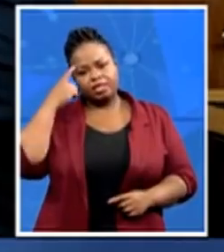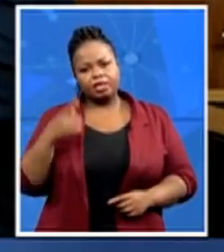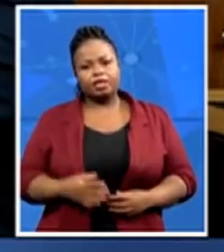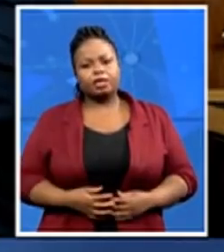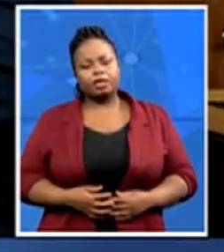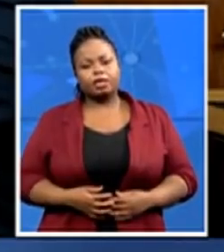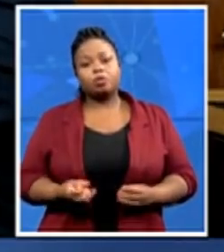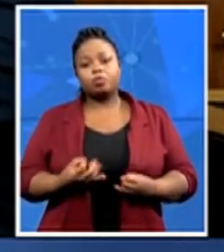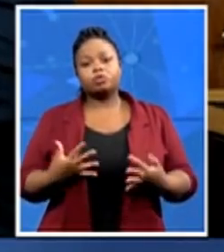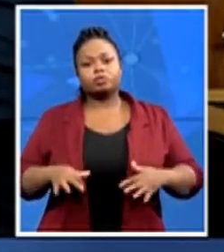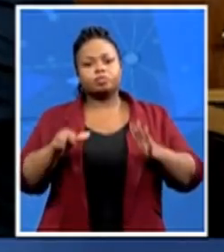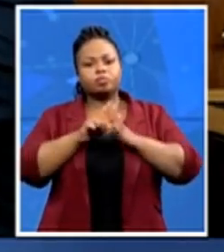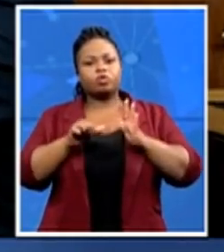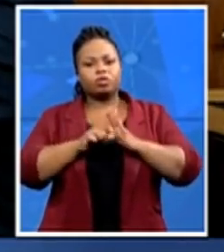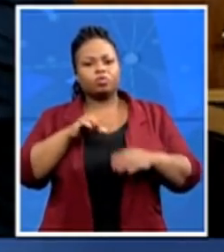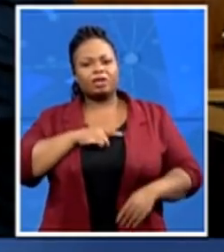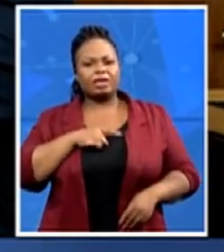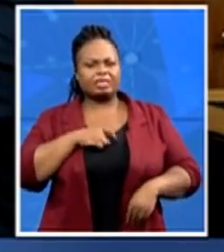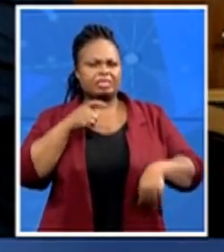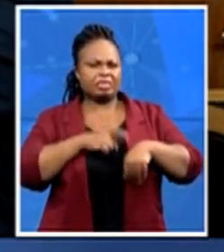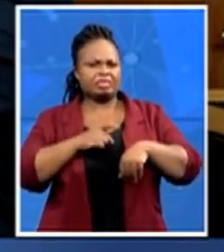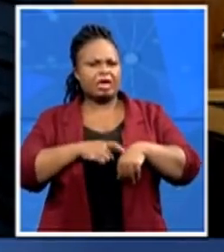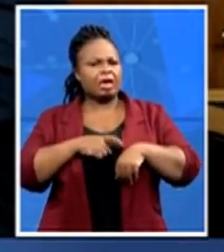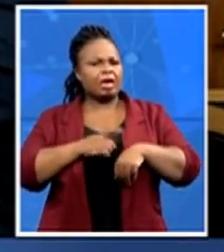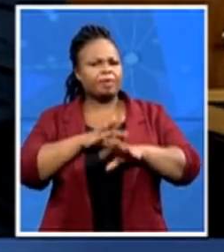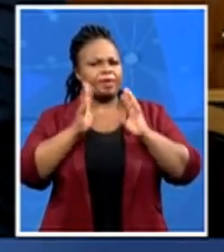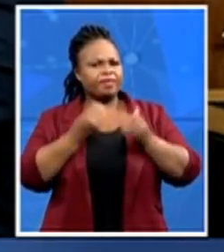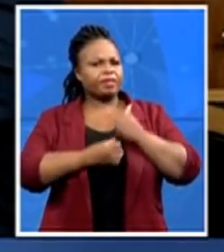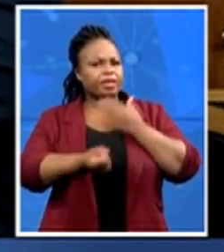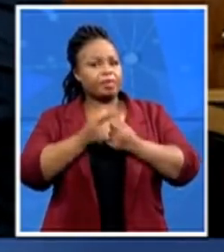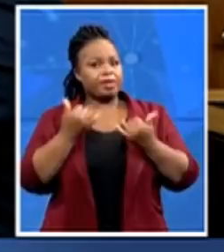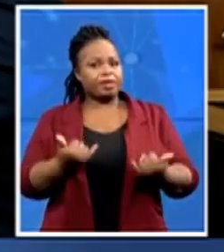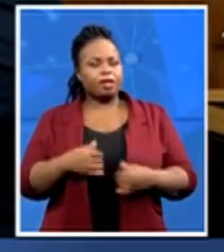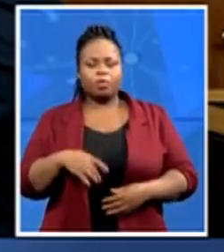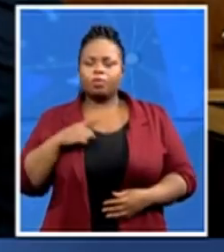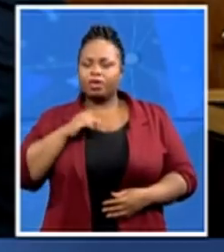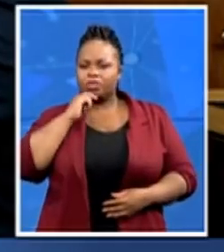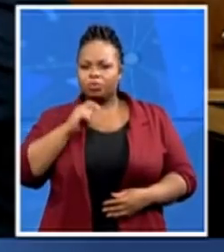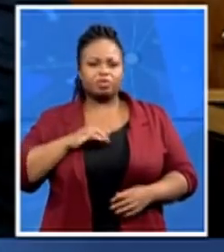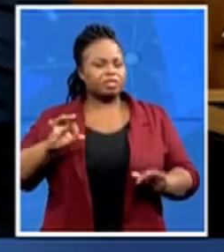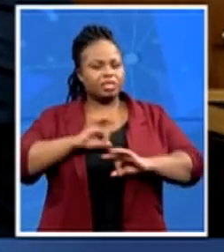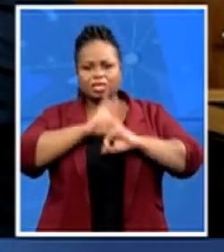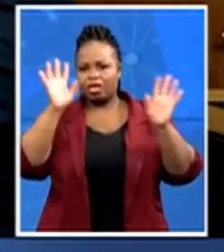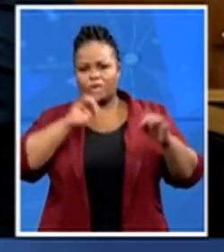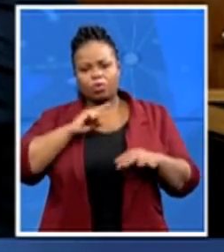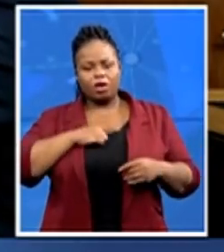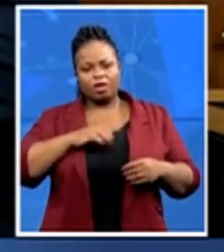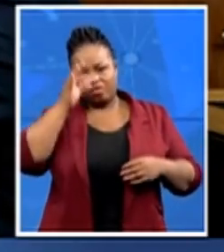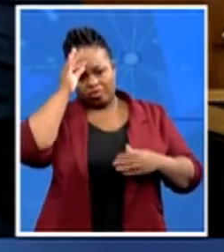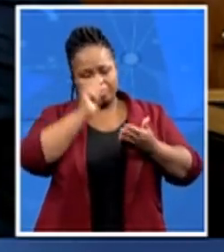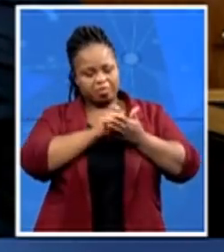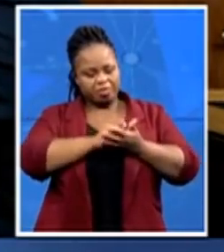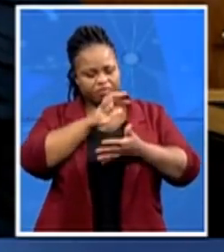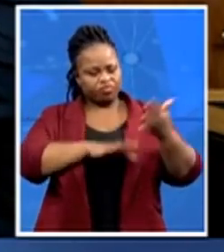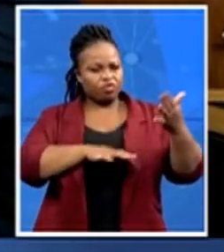this hearing. It's very clear that he's mentioned in his affidavit months, but it's clear to me, Your Worship, with all due respect,